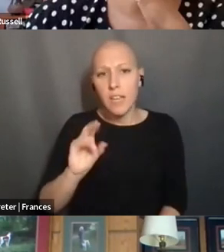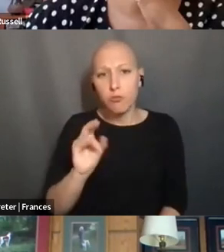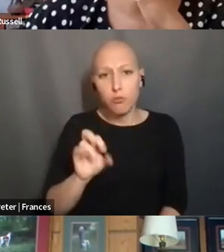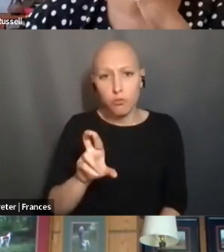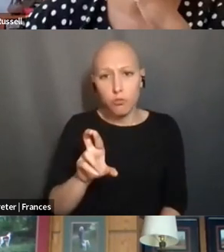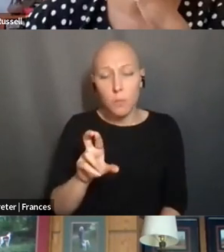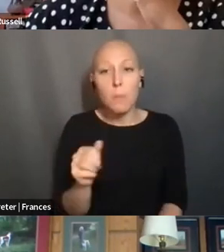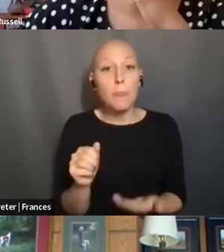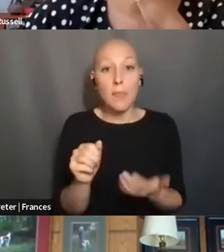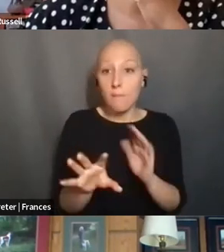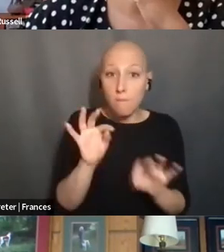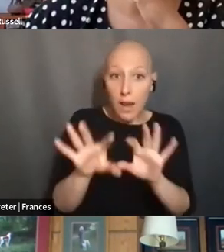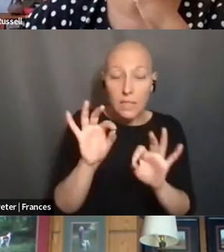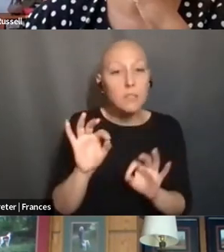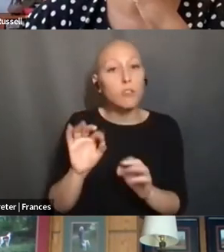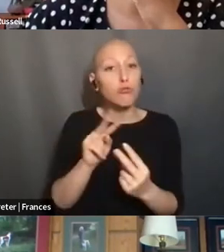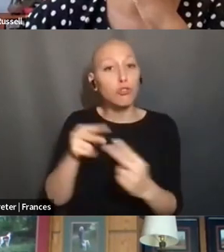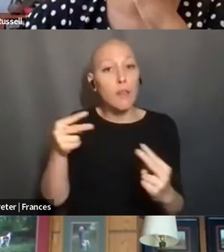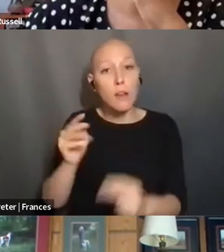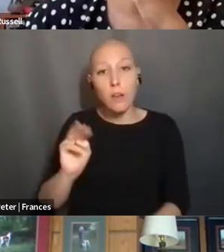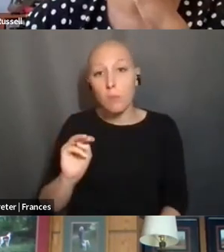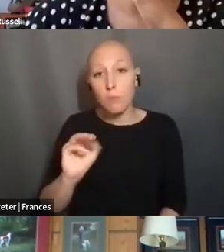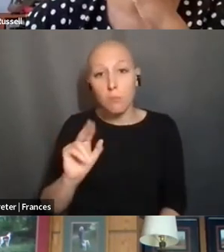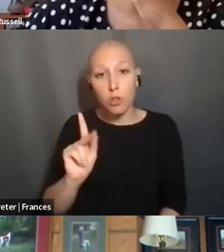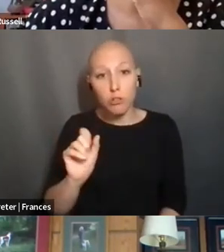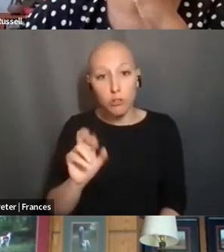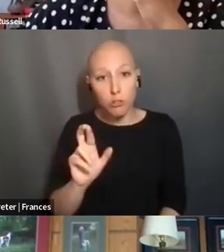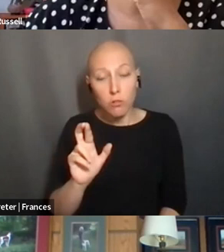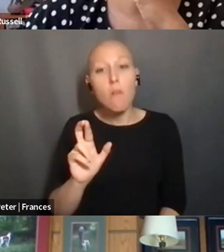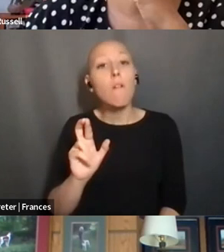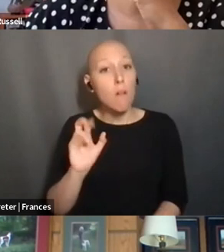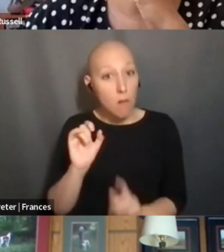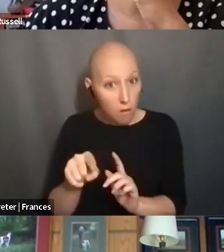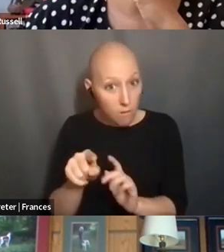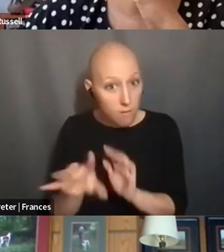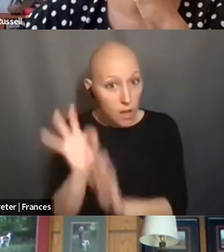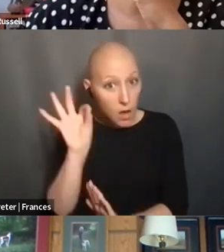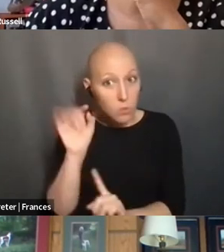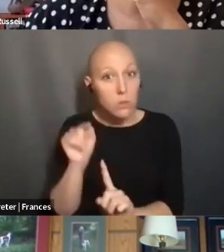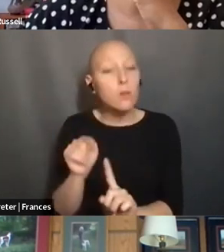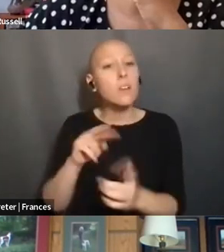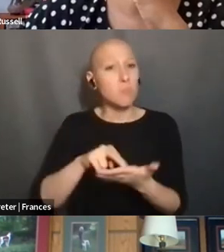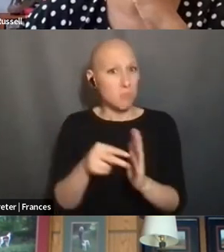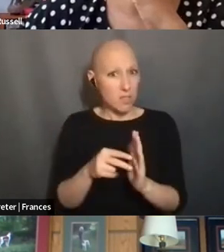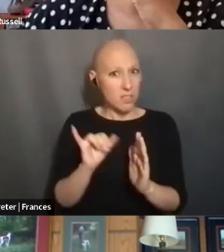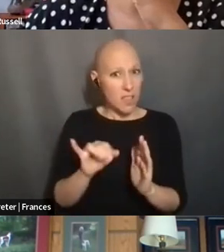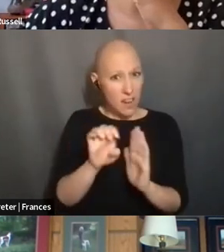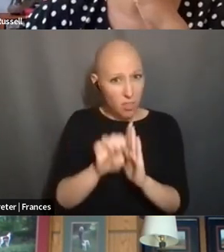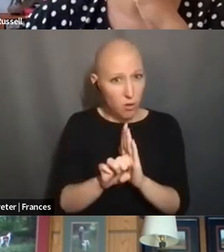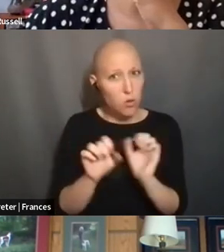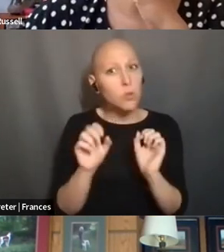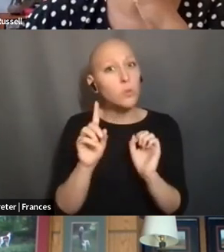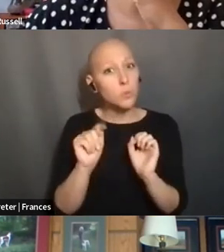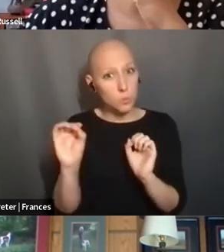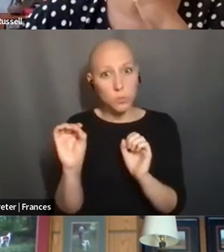genetic marker for such conditions actually raise questions, is it ethical to be non-directive in a situation like